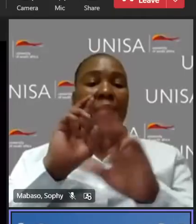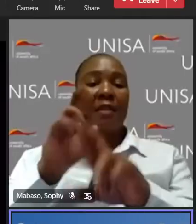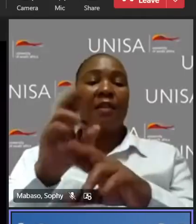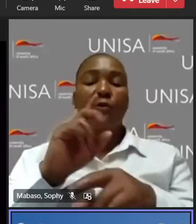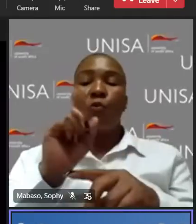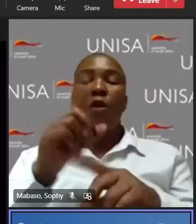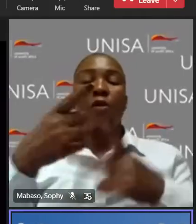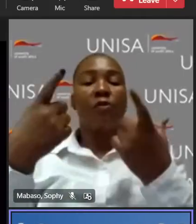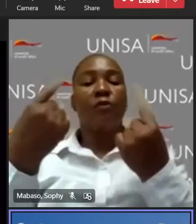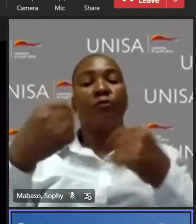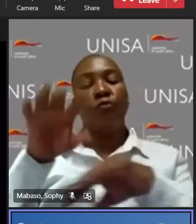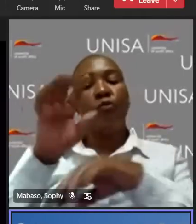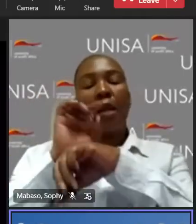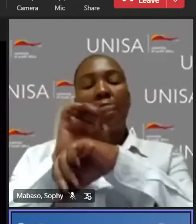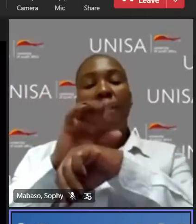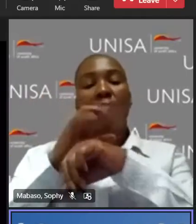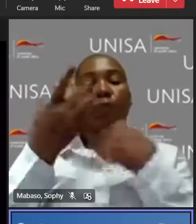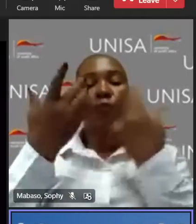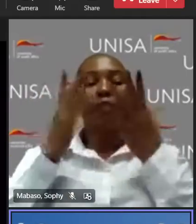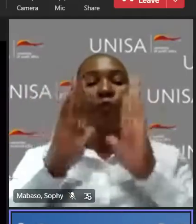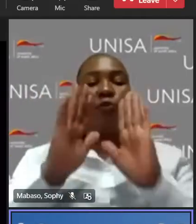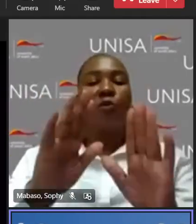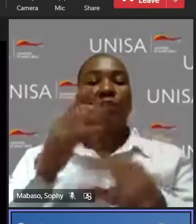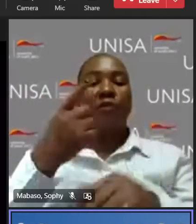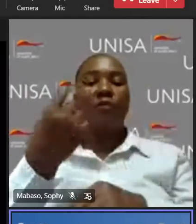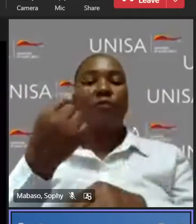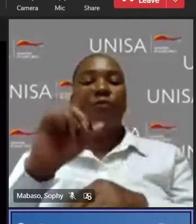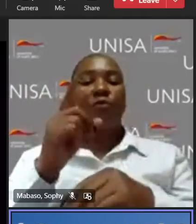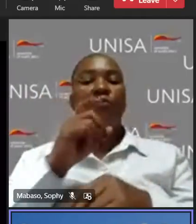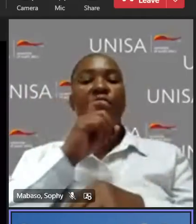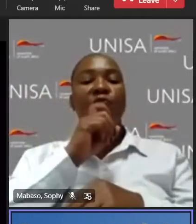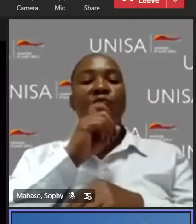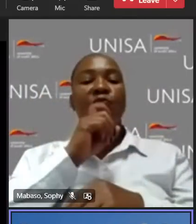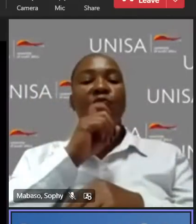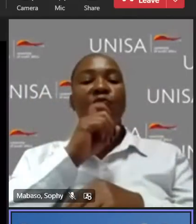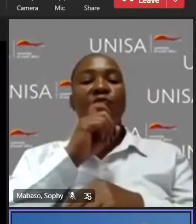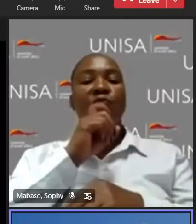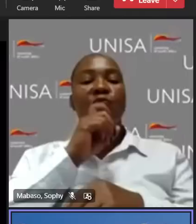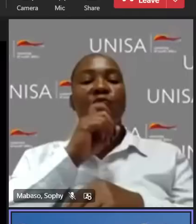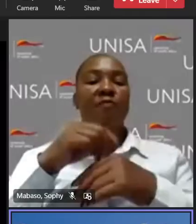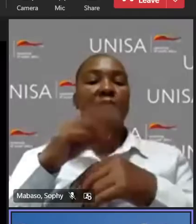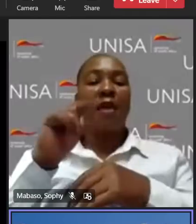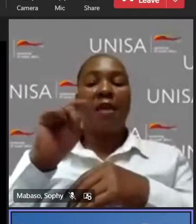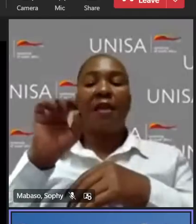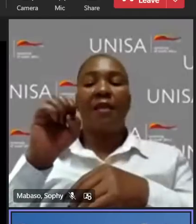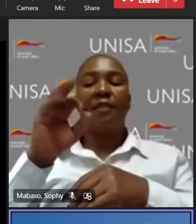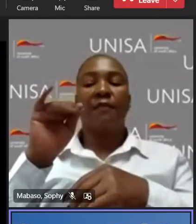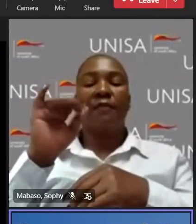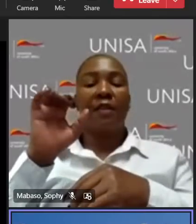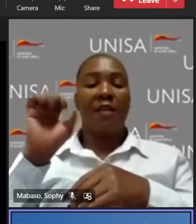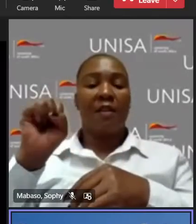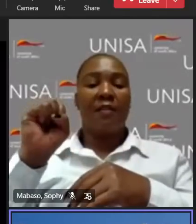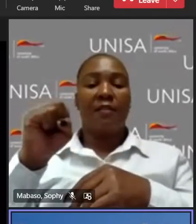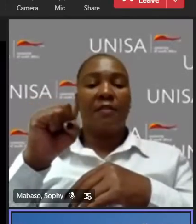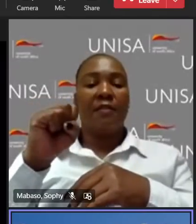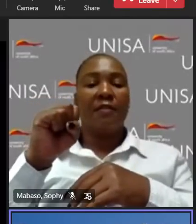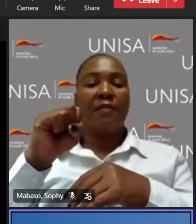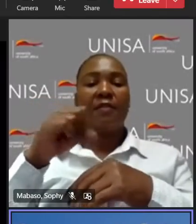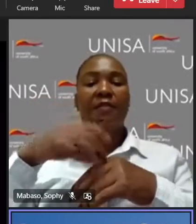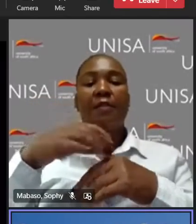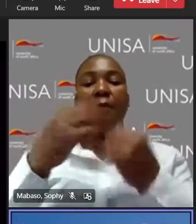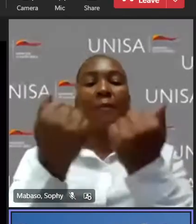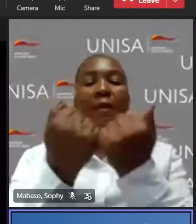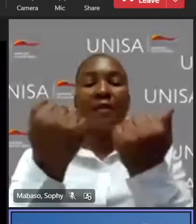we advise students to use a MyUnisa bursary portal to check